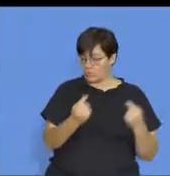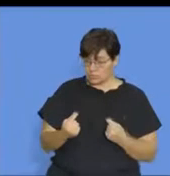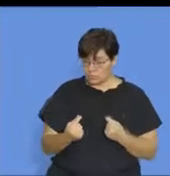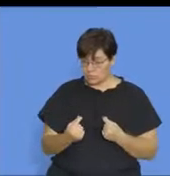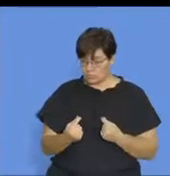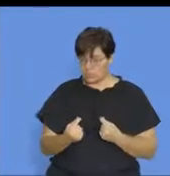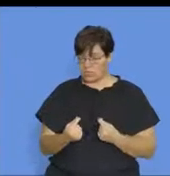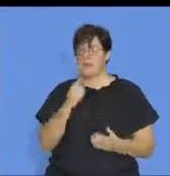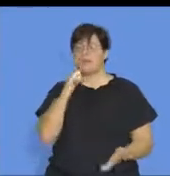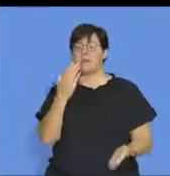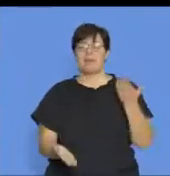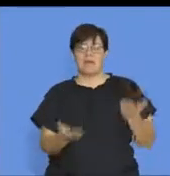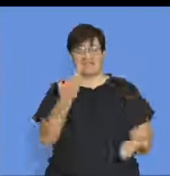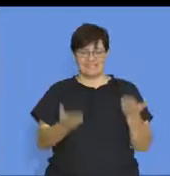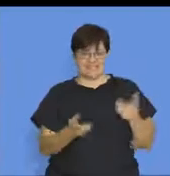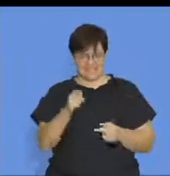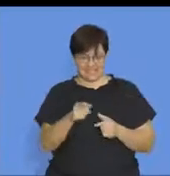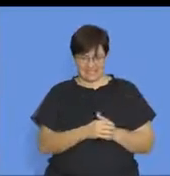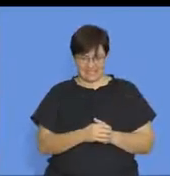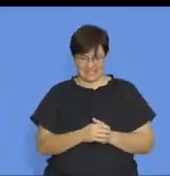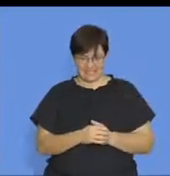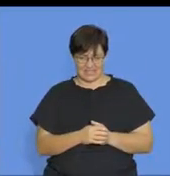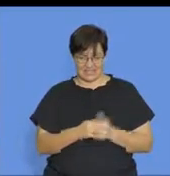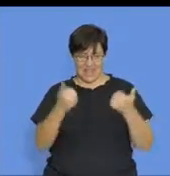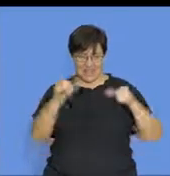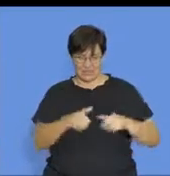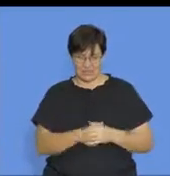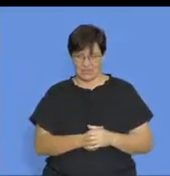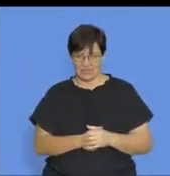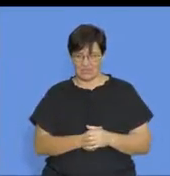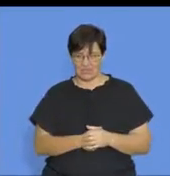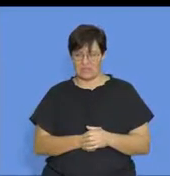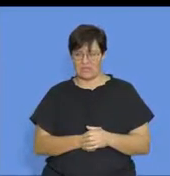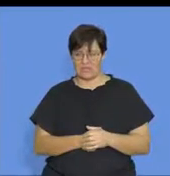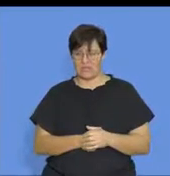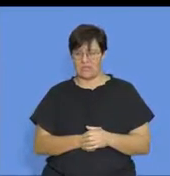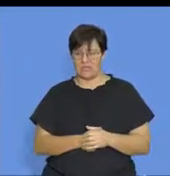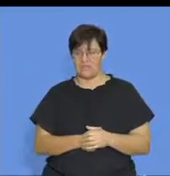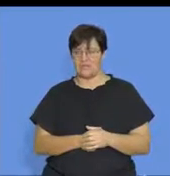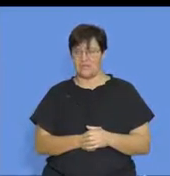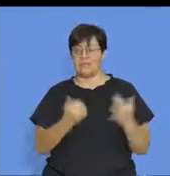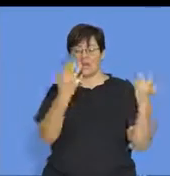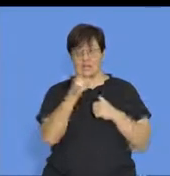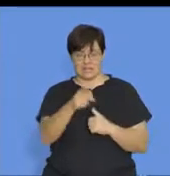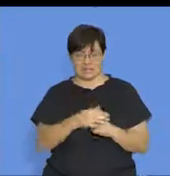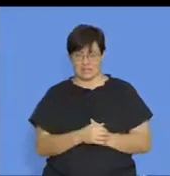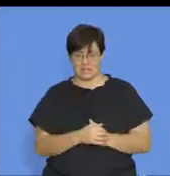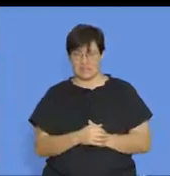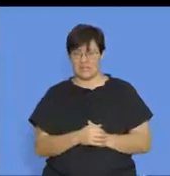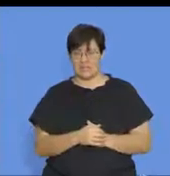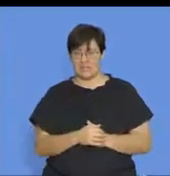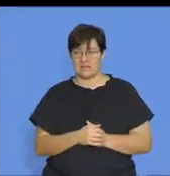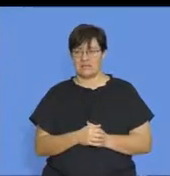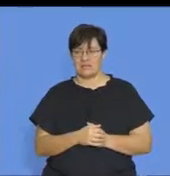obviously balancing this particular account. So if I now grab my calculator, okay,